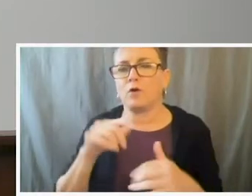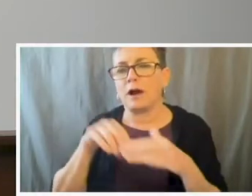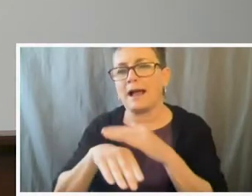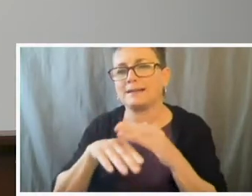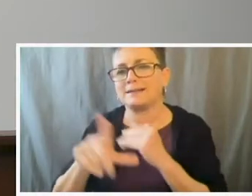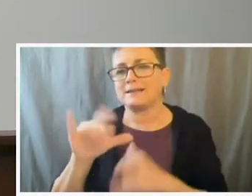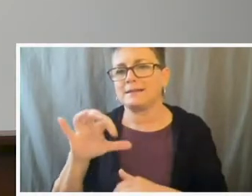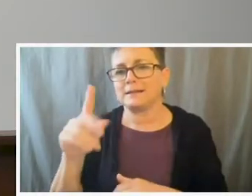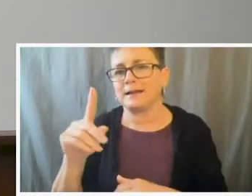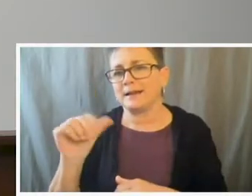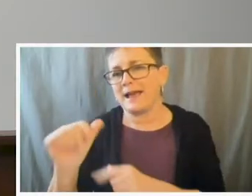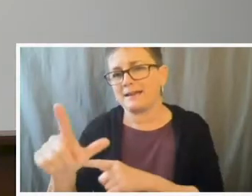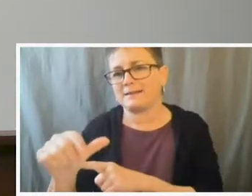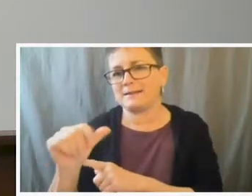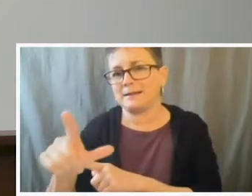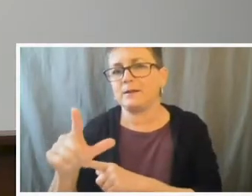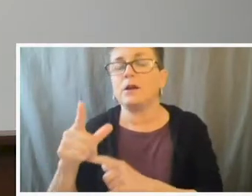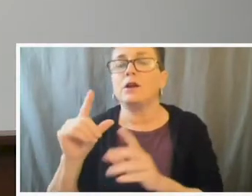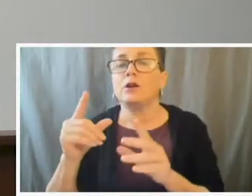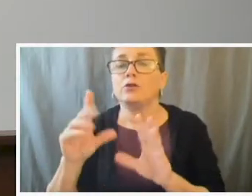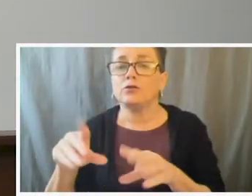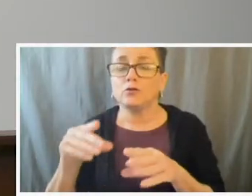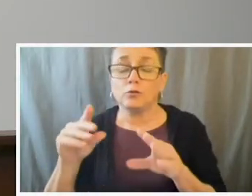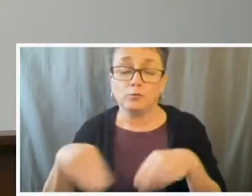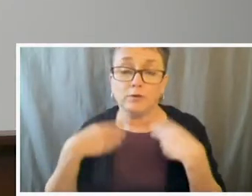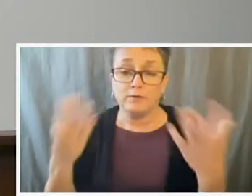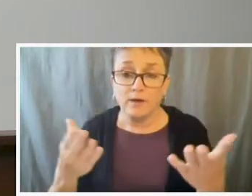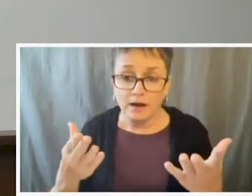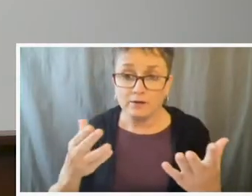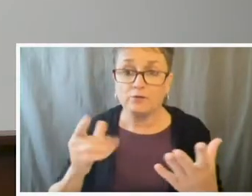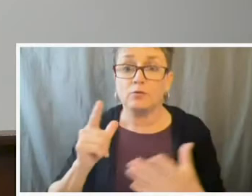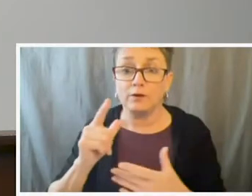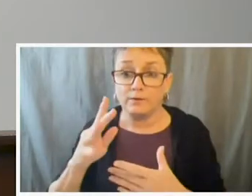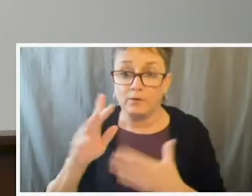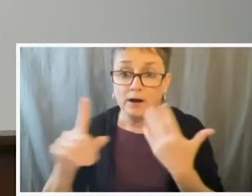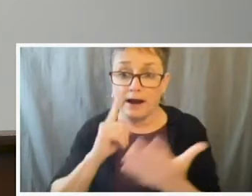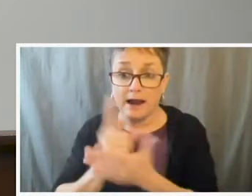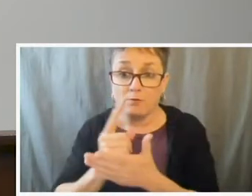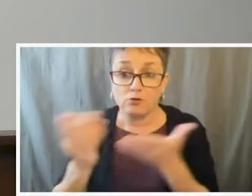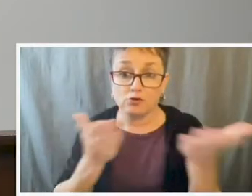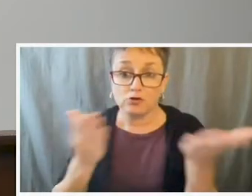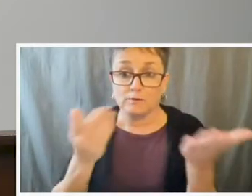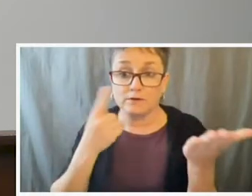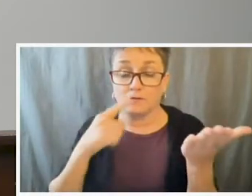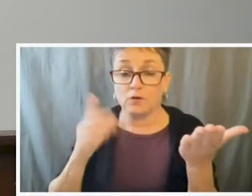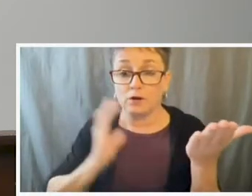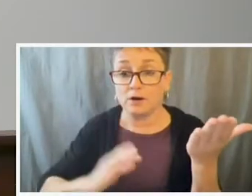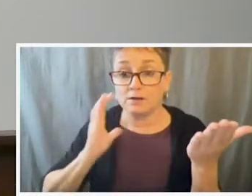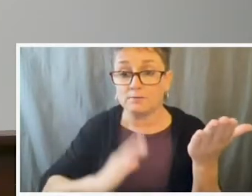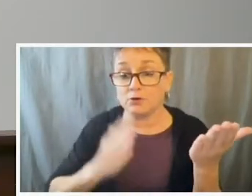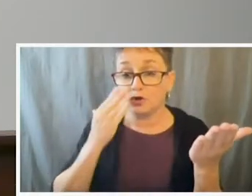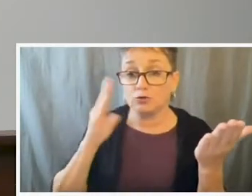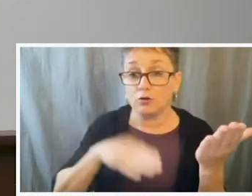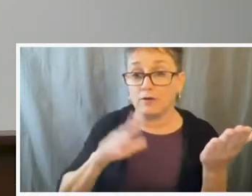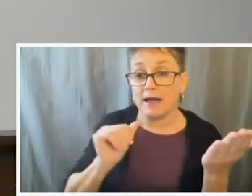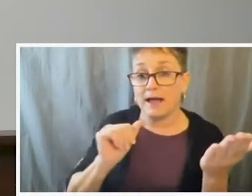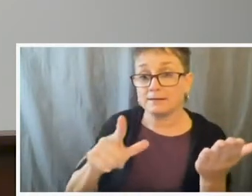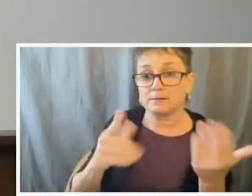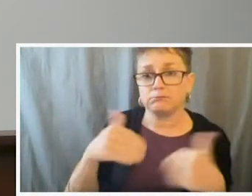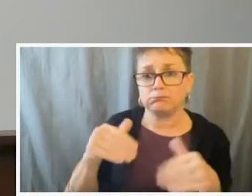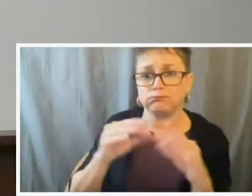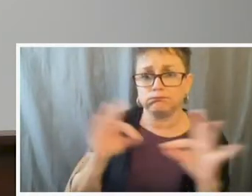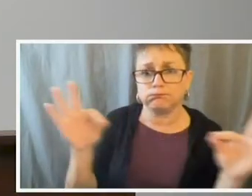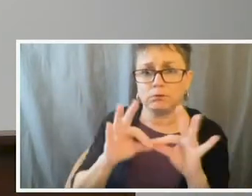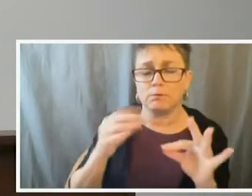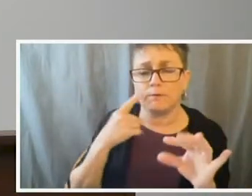21st century service for our customers. As I'm sure many of you know, Access Link is NDA Transit's paratransit program, which provides